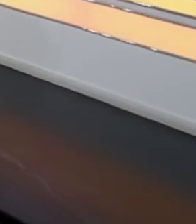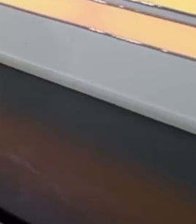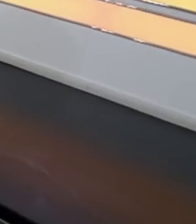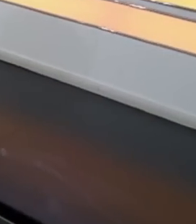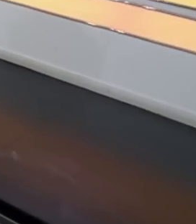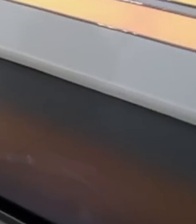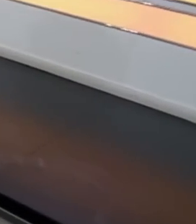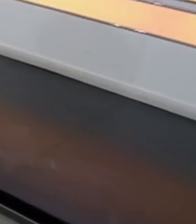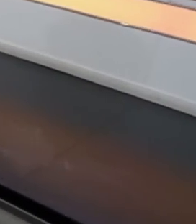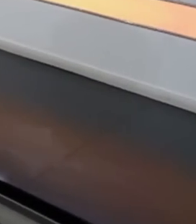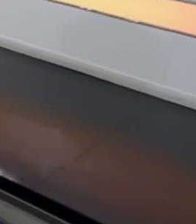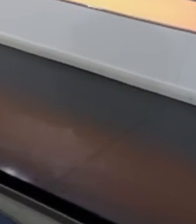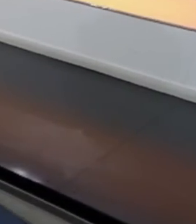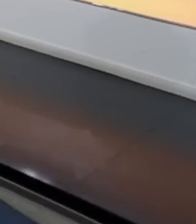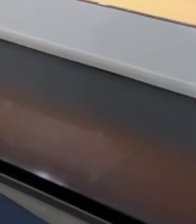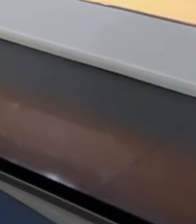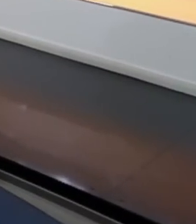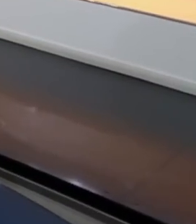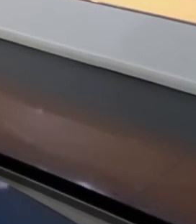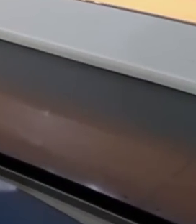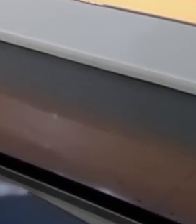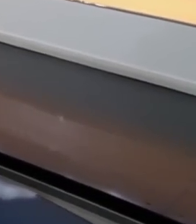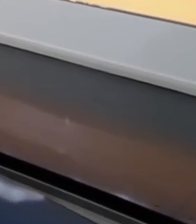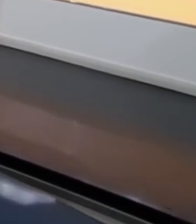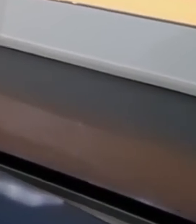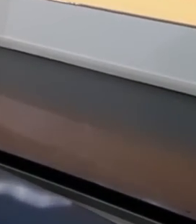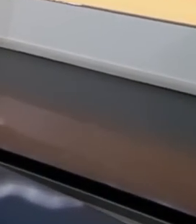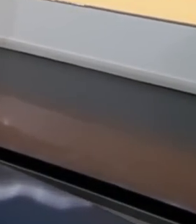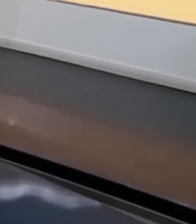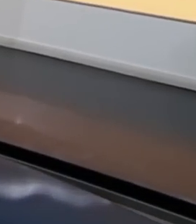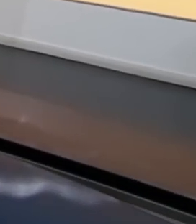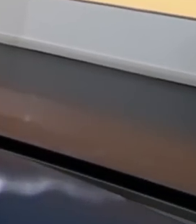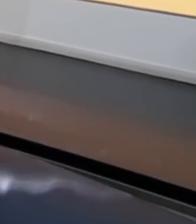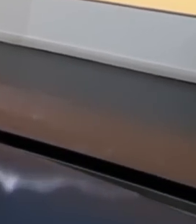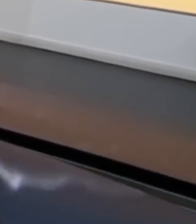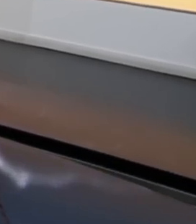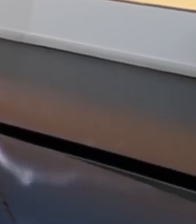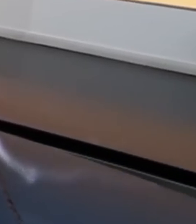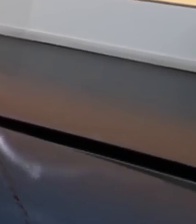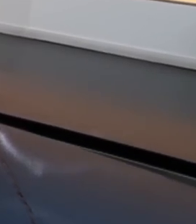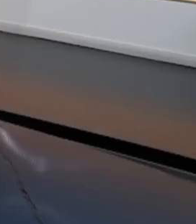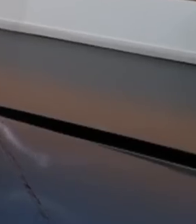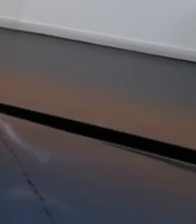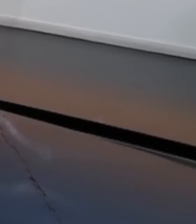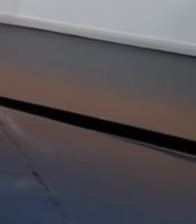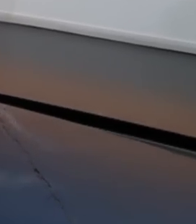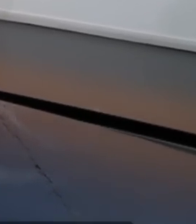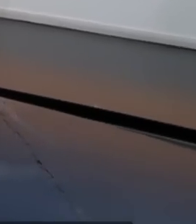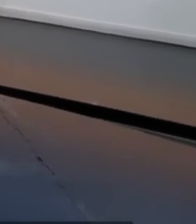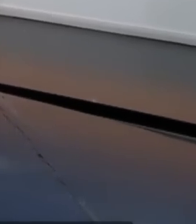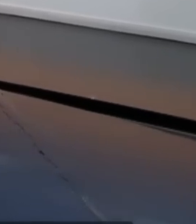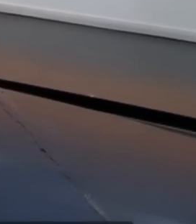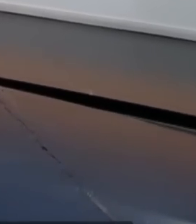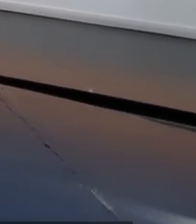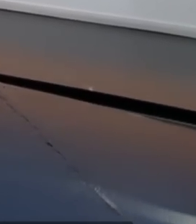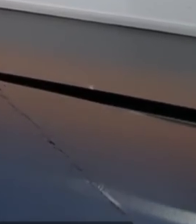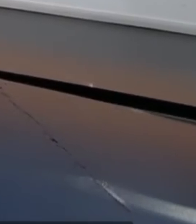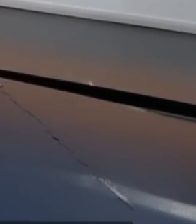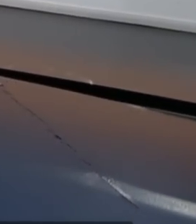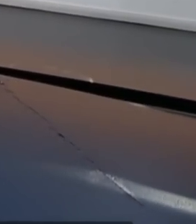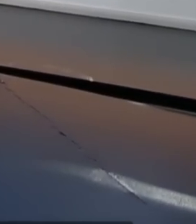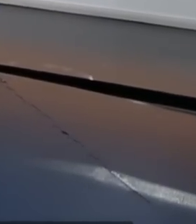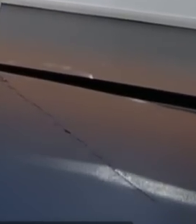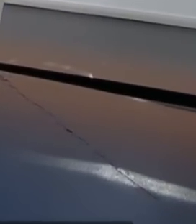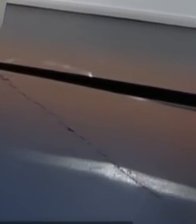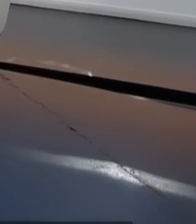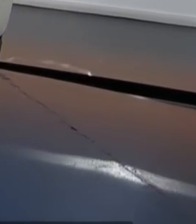coming. Thank you very much for having me. Yeah, so let's bring this one up front, because I'm going to put the cover back on, if I can ask my director to do that. As you can